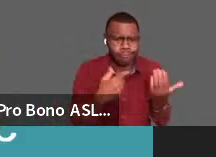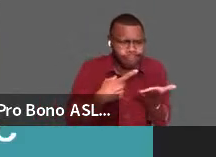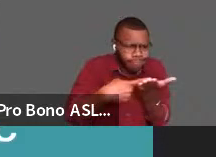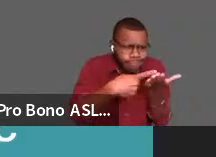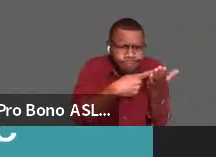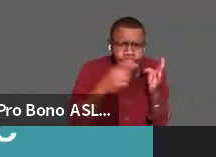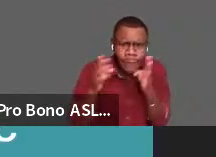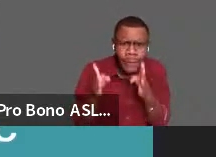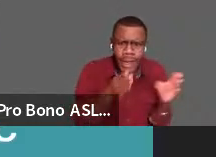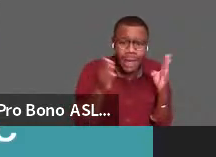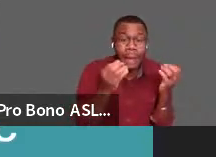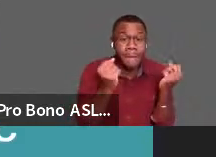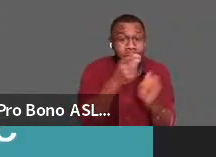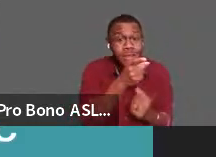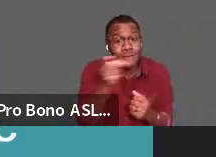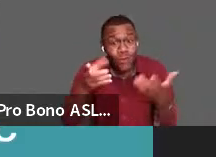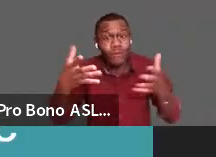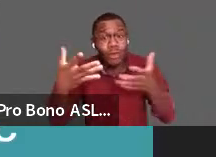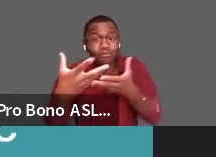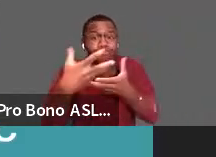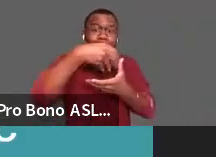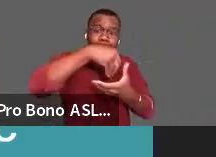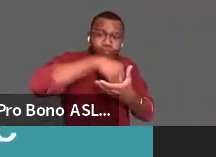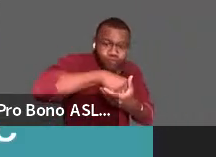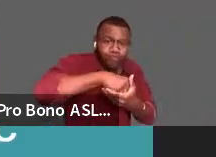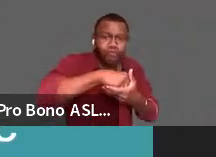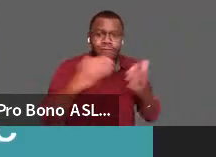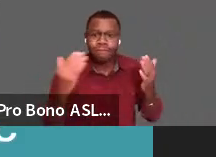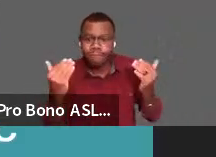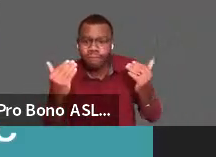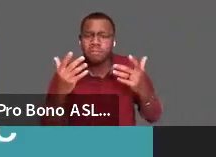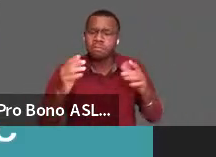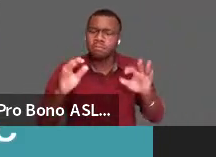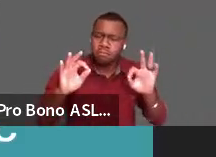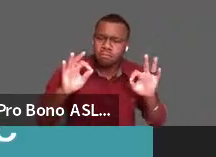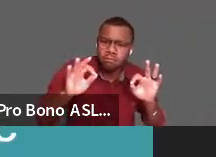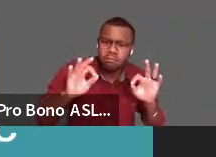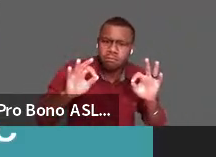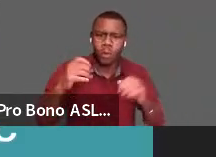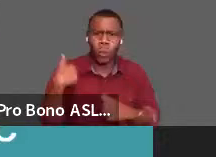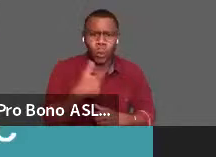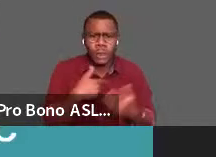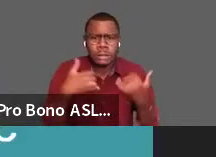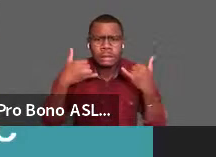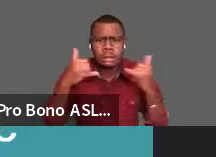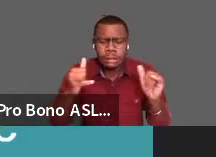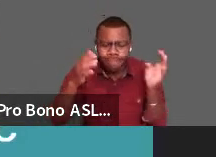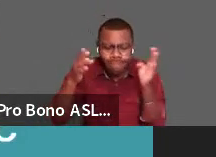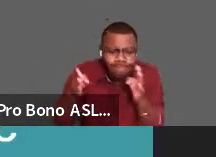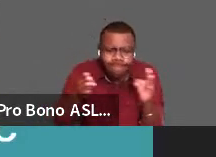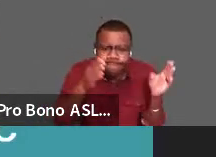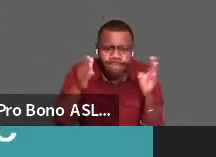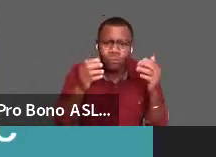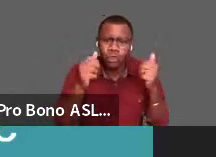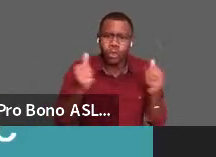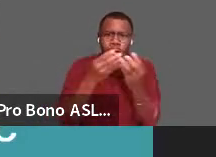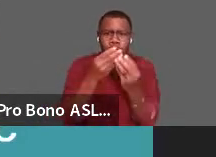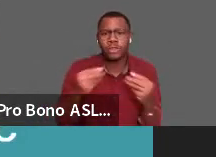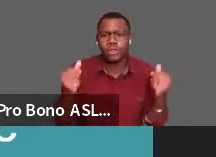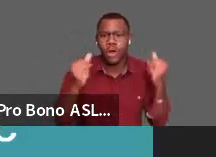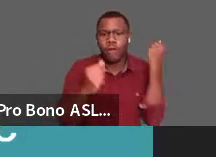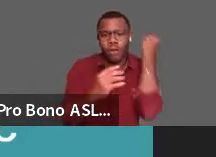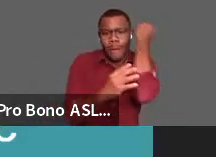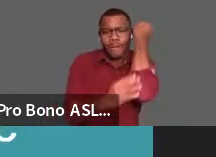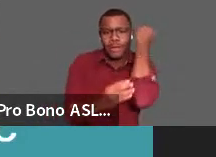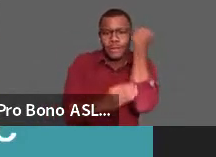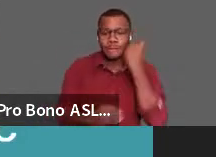and we're still looking for feedback as we work together countywide to really solve poverty. So with that being said,